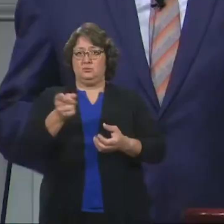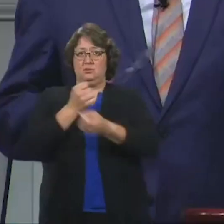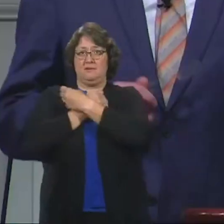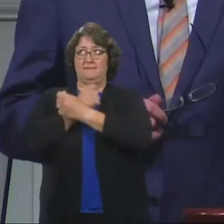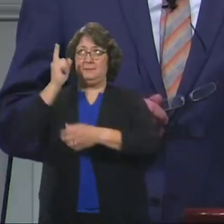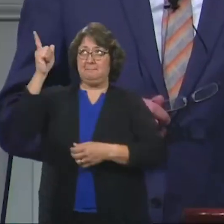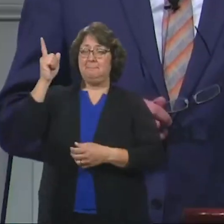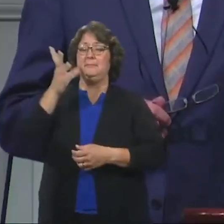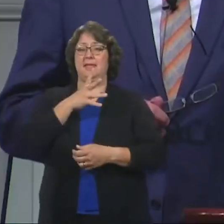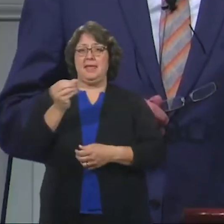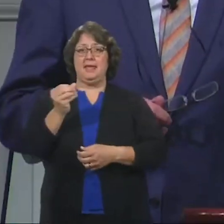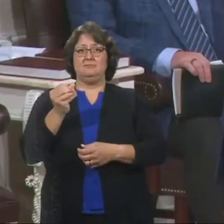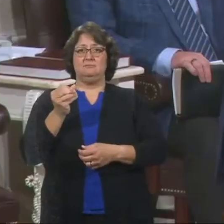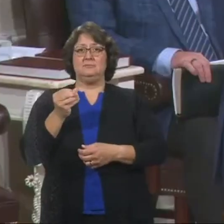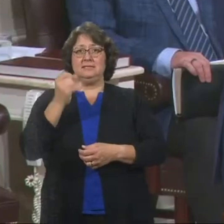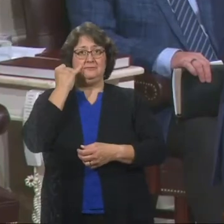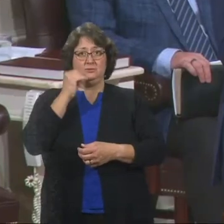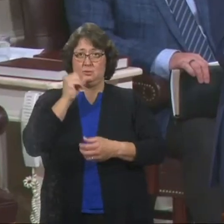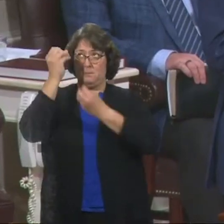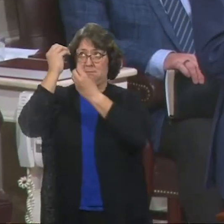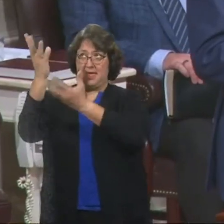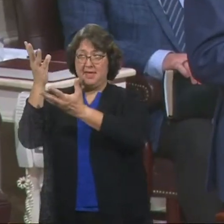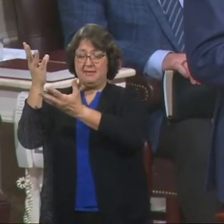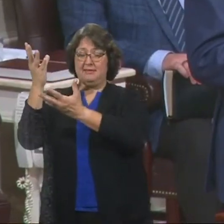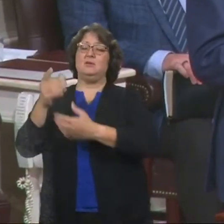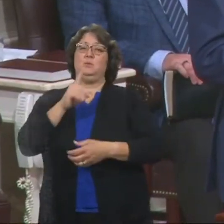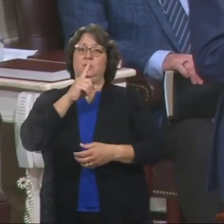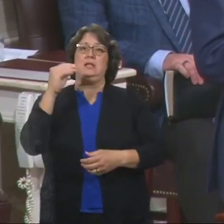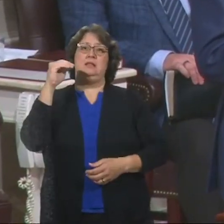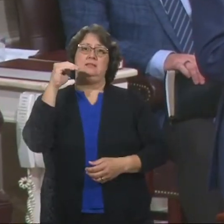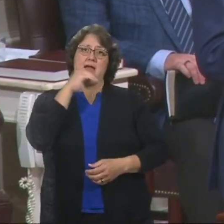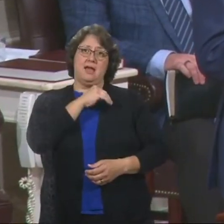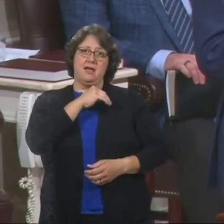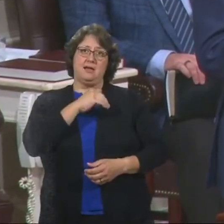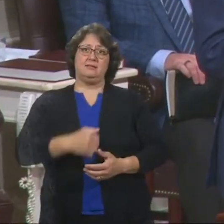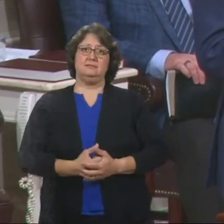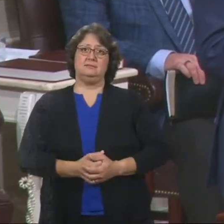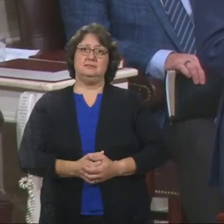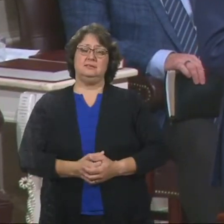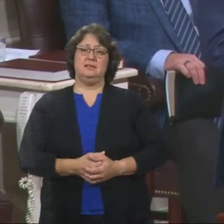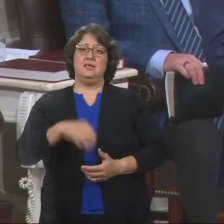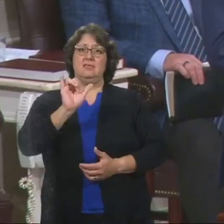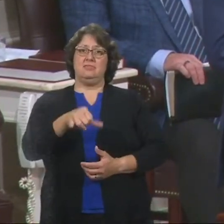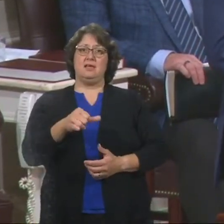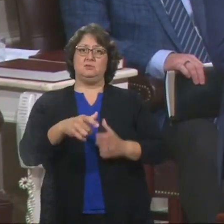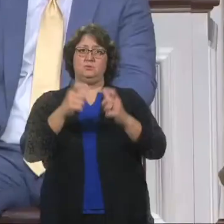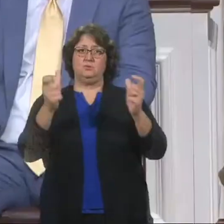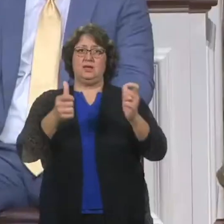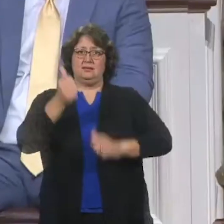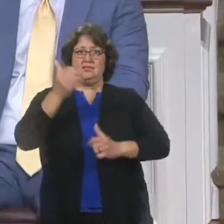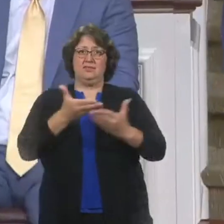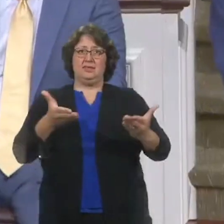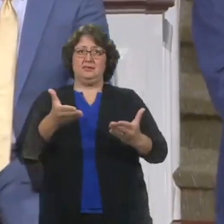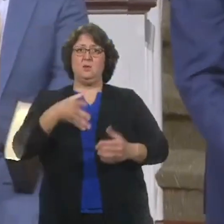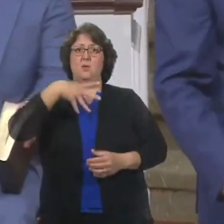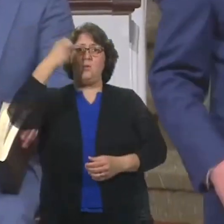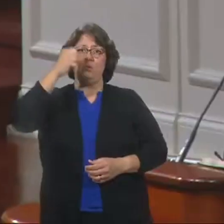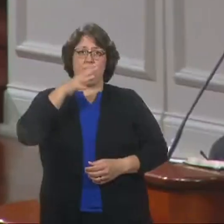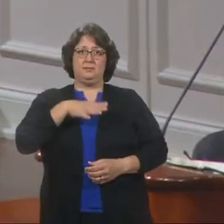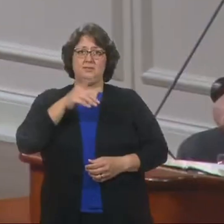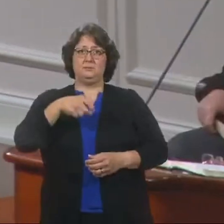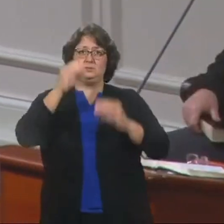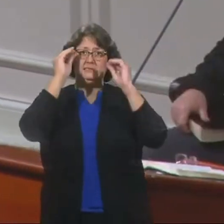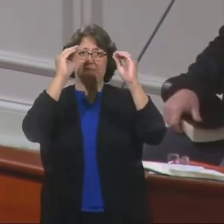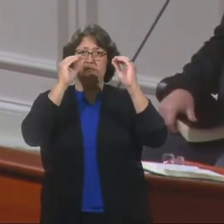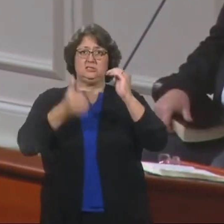and they don't obey, they're really lying. It's one of the greatest things. Older women are supposed to teach